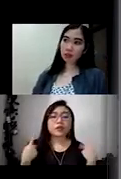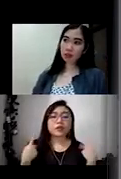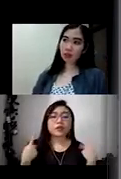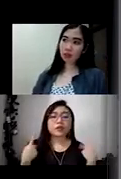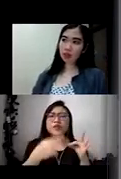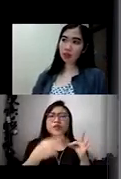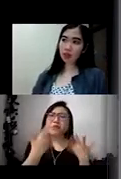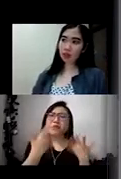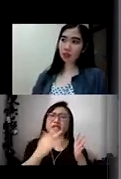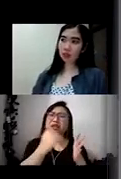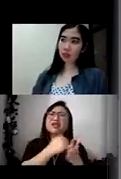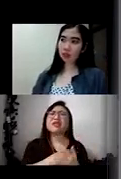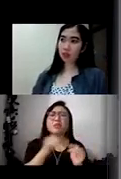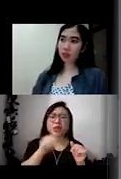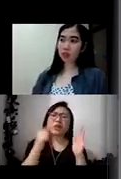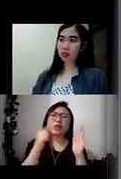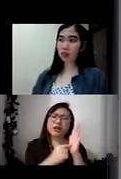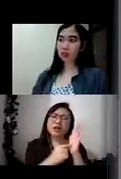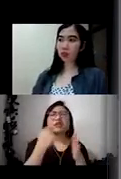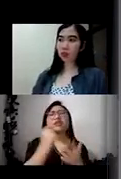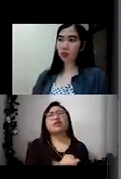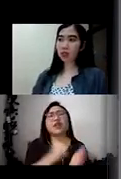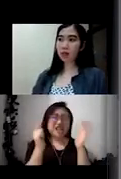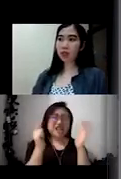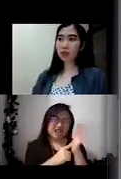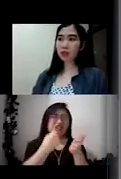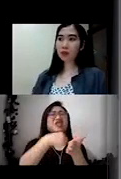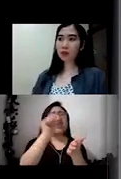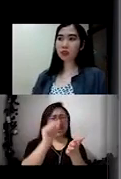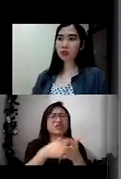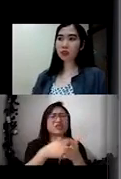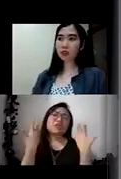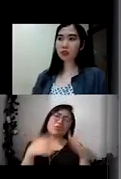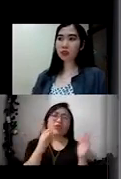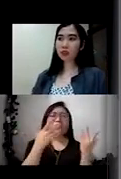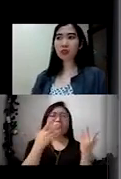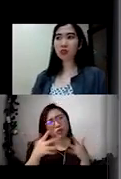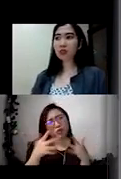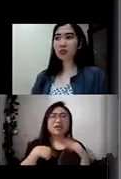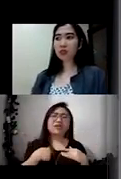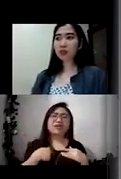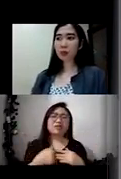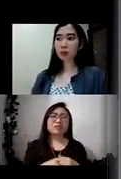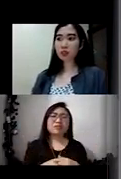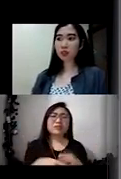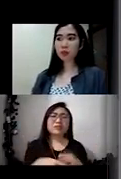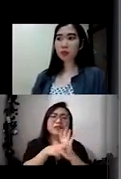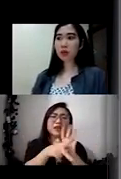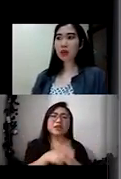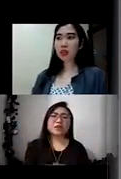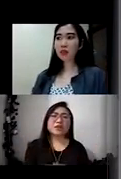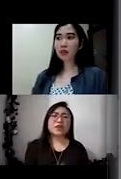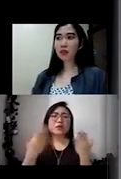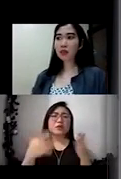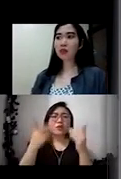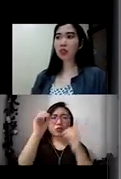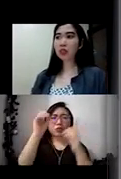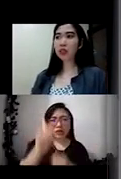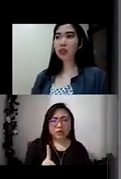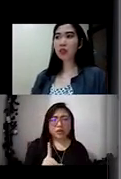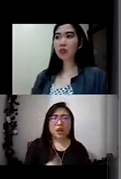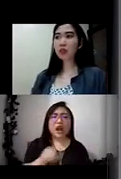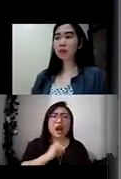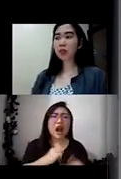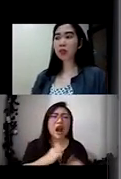not, kunyari ito. Yan. So I am done with presentation. So pupunta siya sa baba. I am done with the